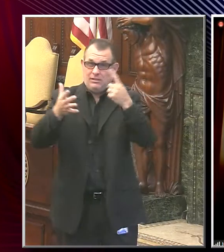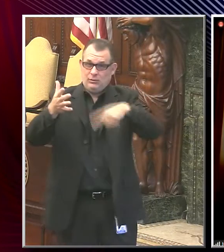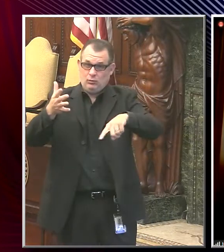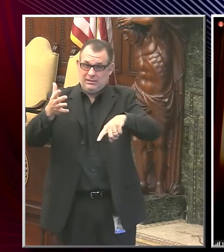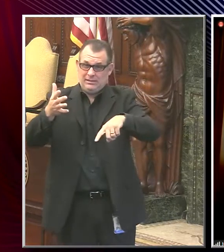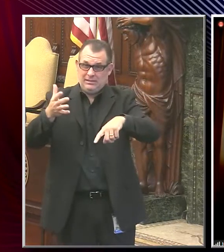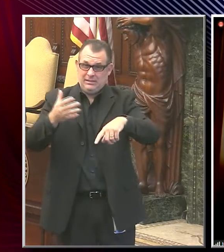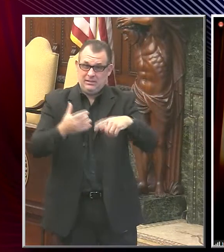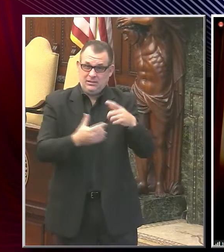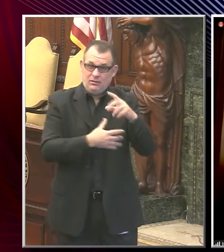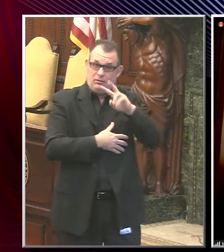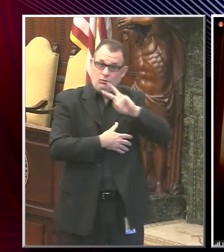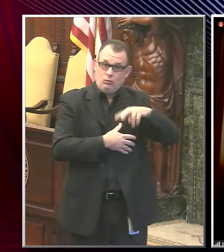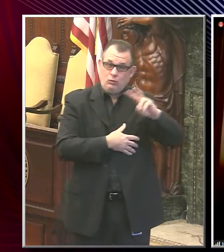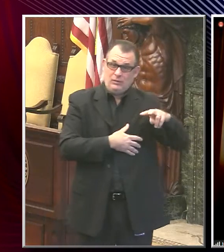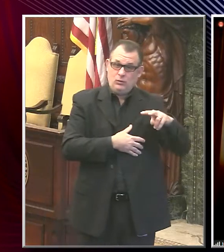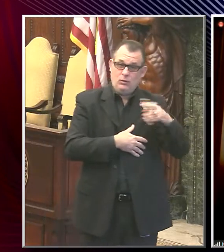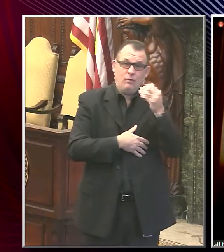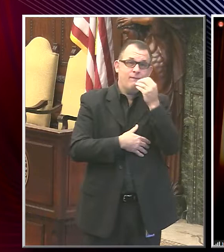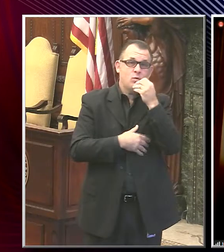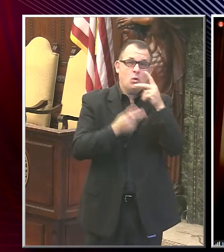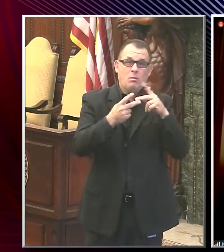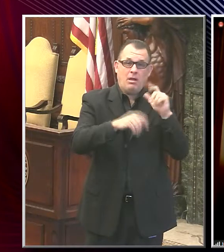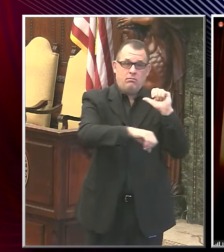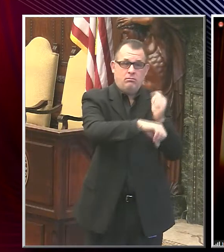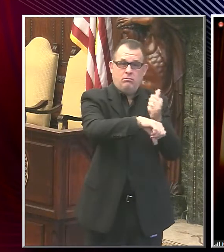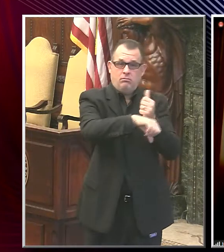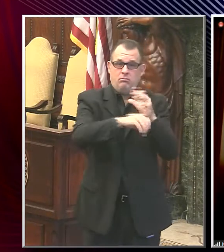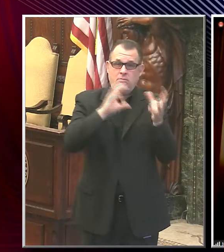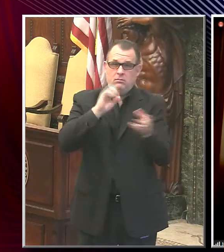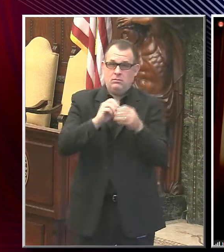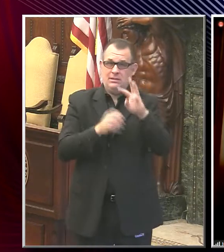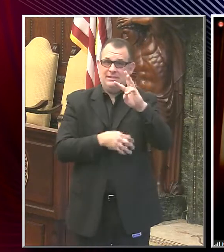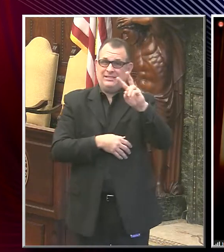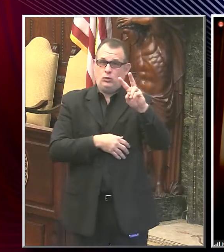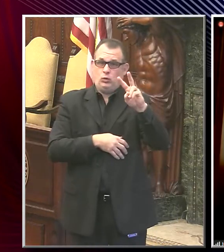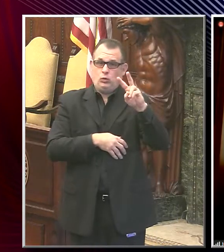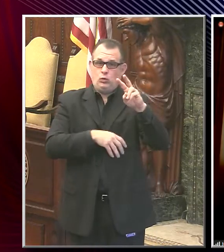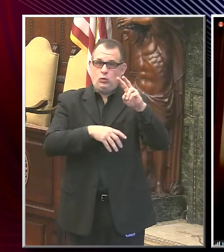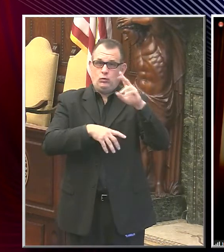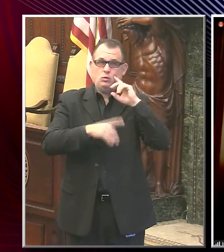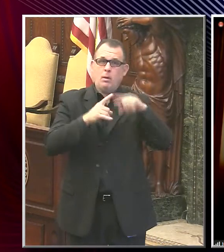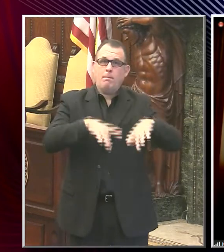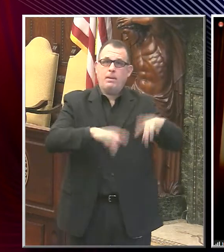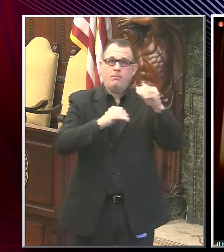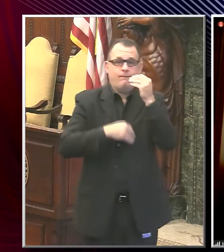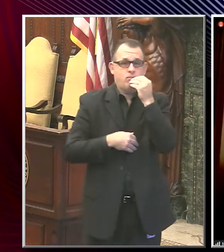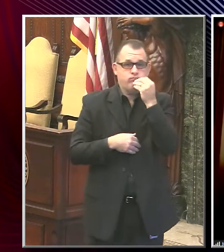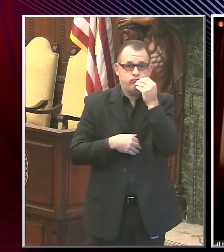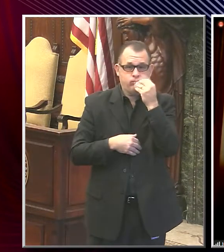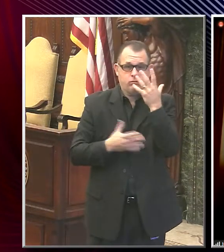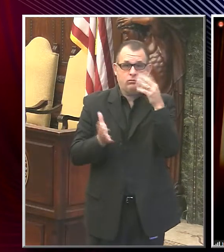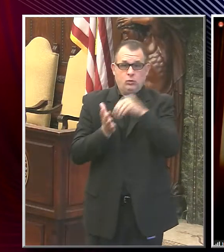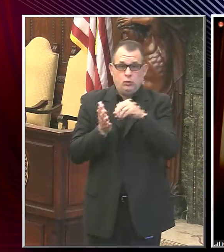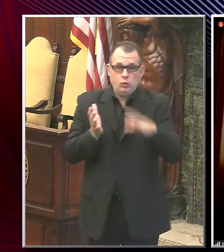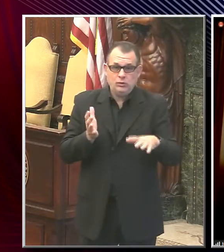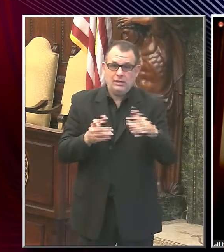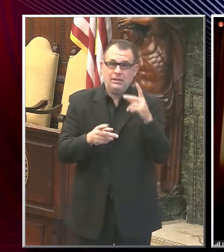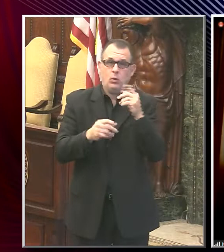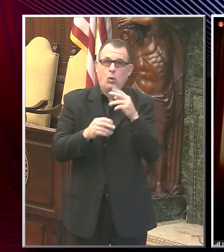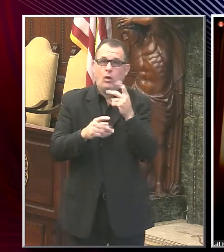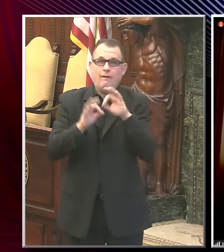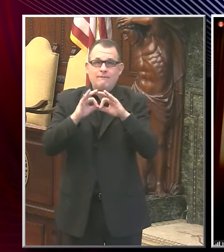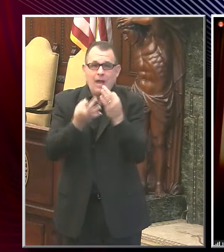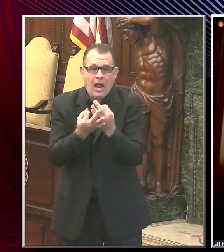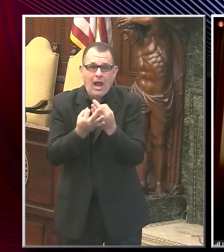meal sites for a total of 62 locations where students or their caregivers can pick up meals for the week each Thursday